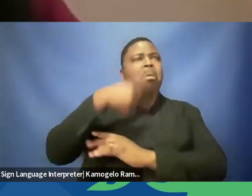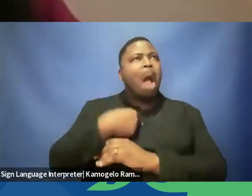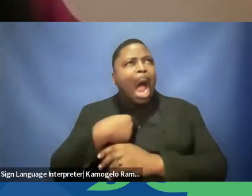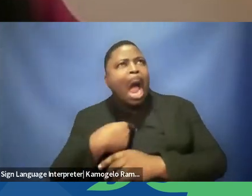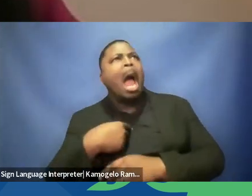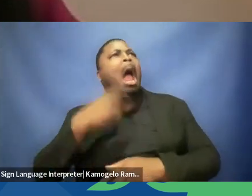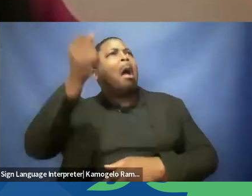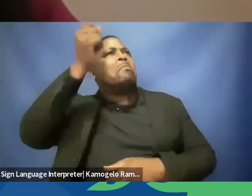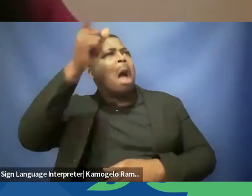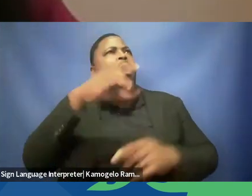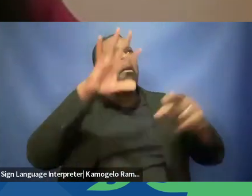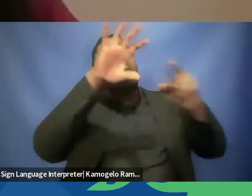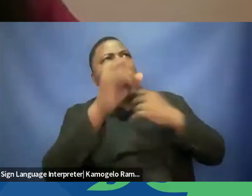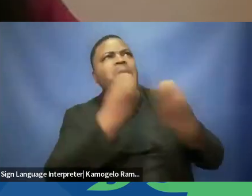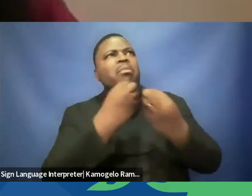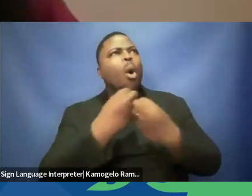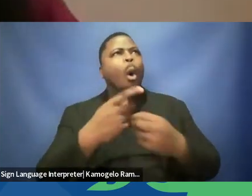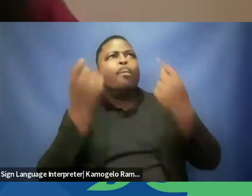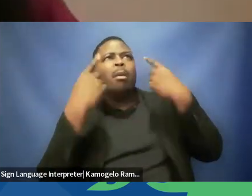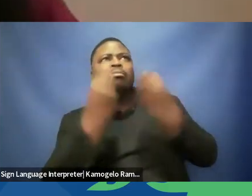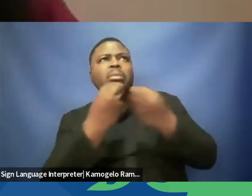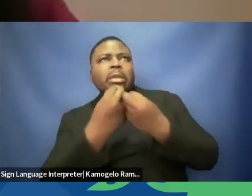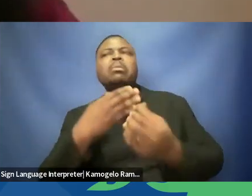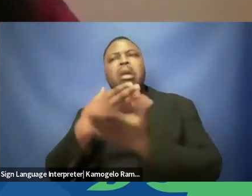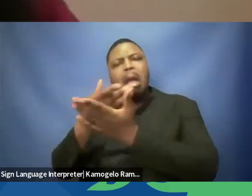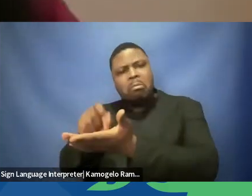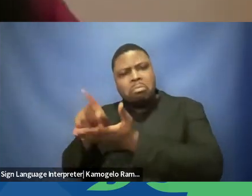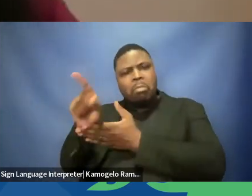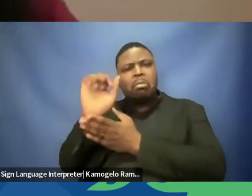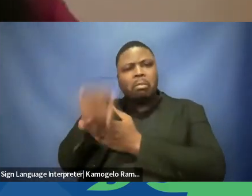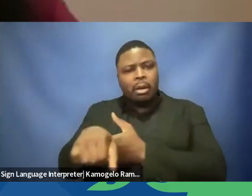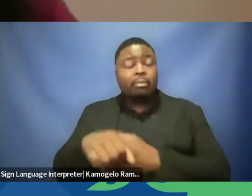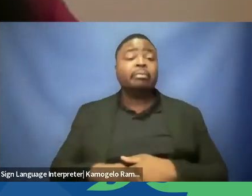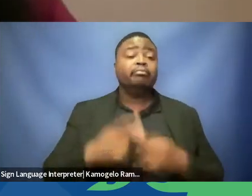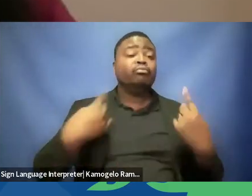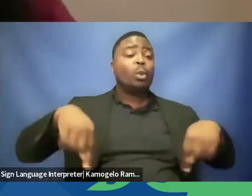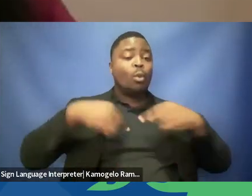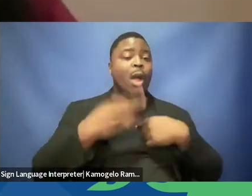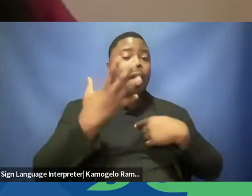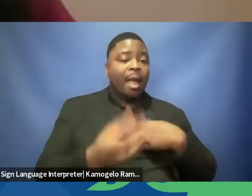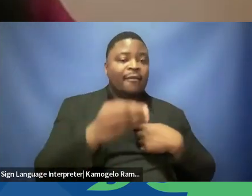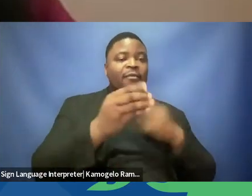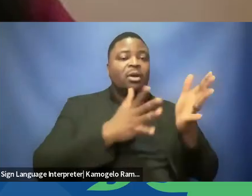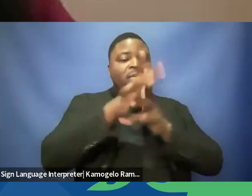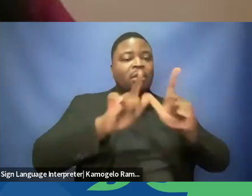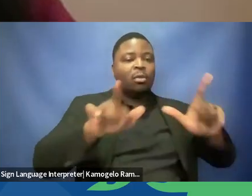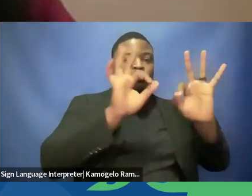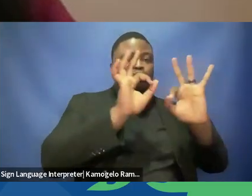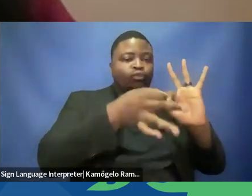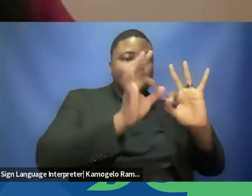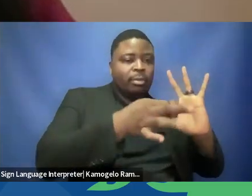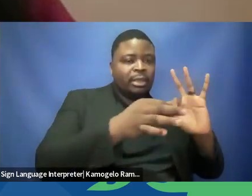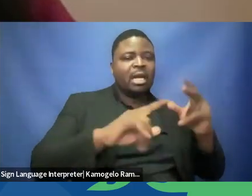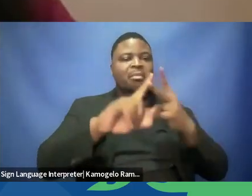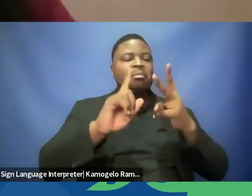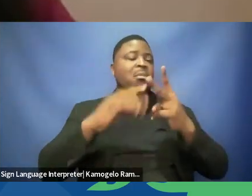addition, we have sign language interpreters as well as French interpreters. So please go into